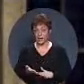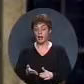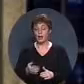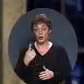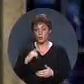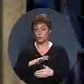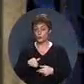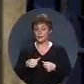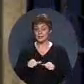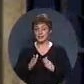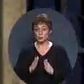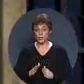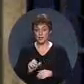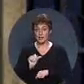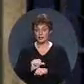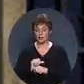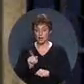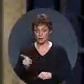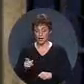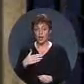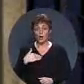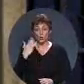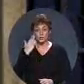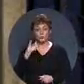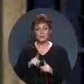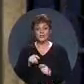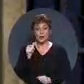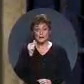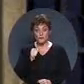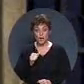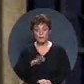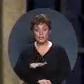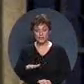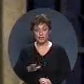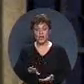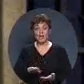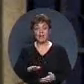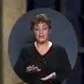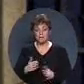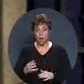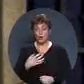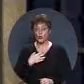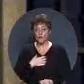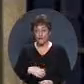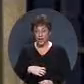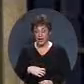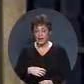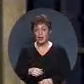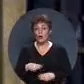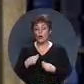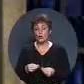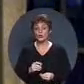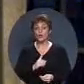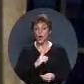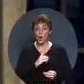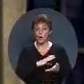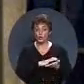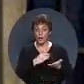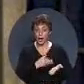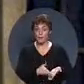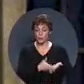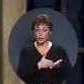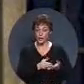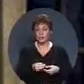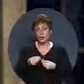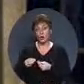families. To the Prime Minister, with only $1 going to aid for every $9 going to the combat effort, is it